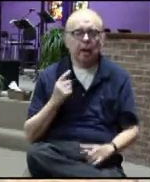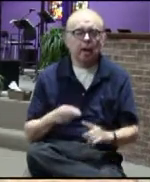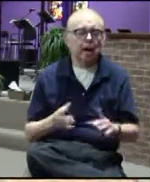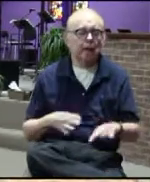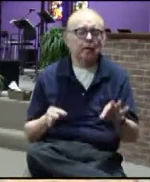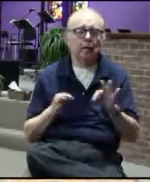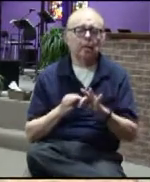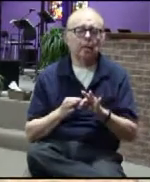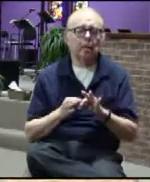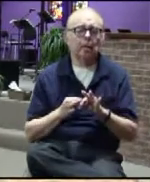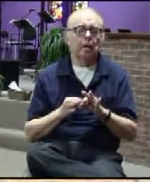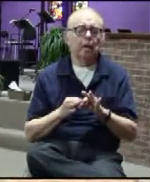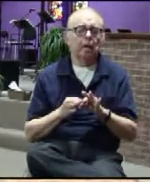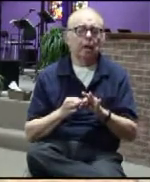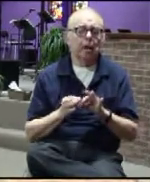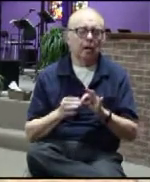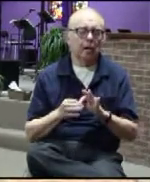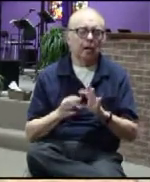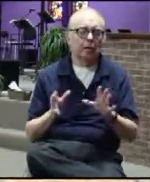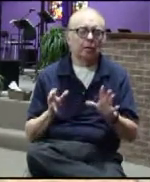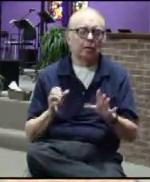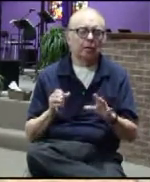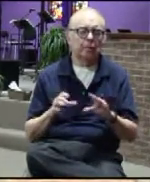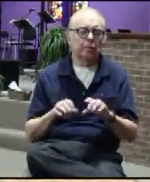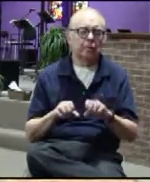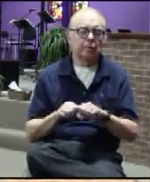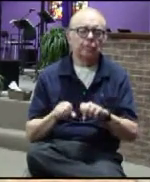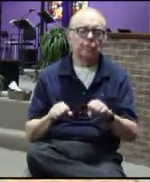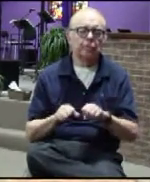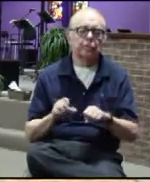worthy to loose his. His. shoe straps.